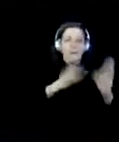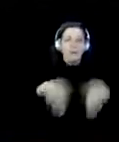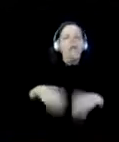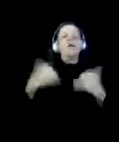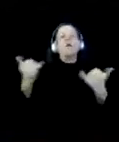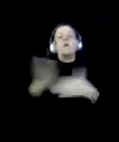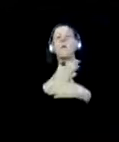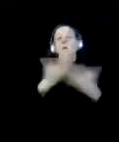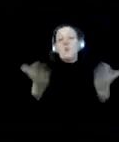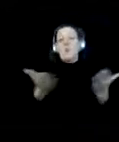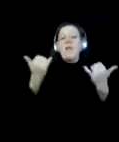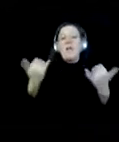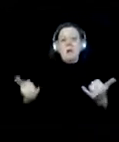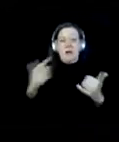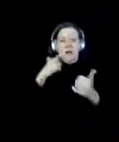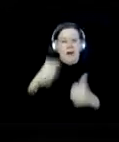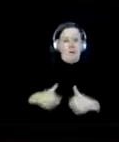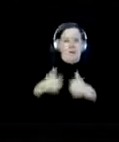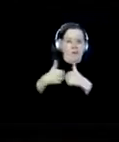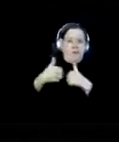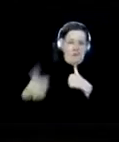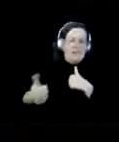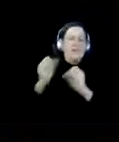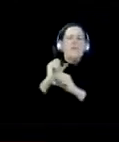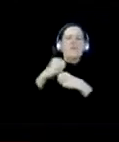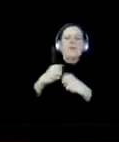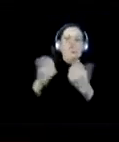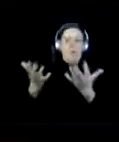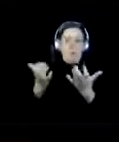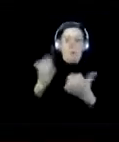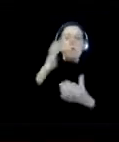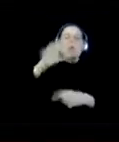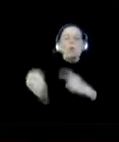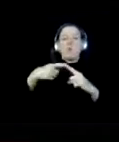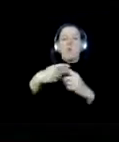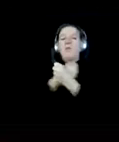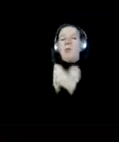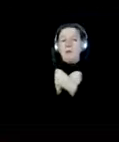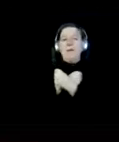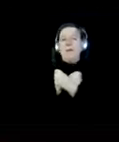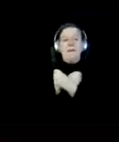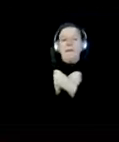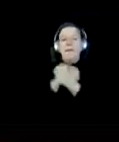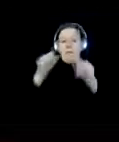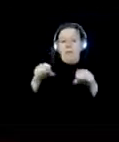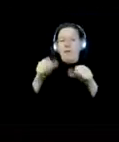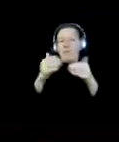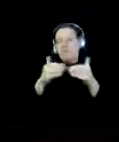and maintains desire. And we know that in love, the reach exceeds the grasp. This photograph says, I am happy. This one says, I am